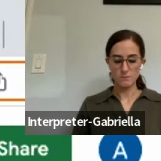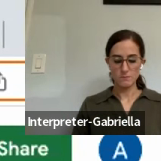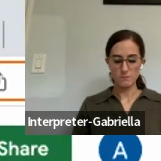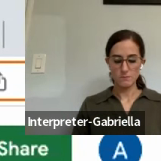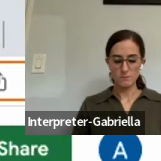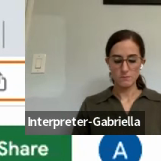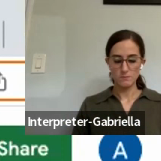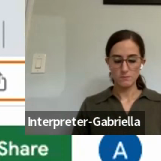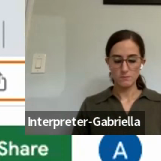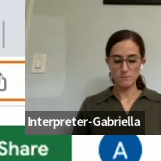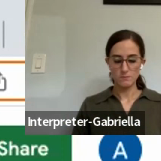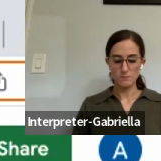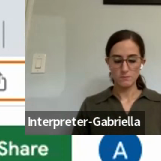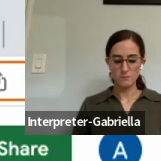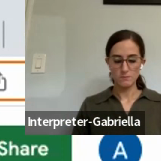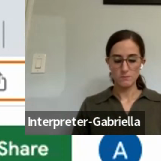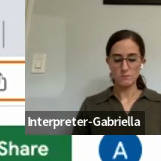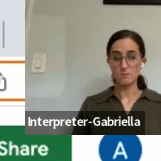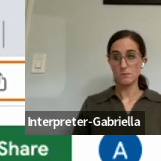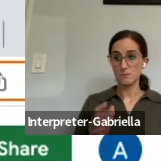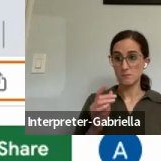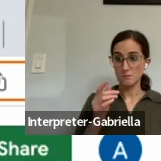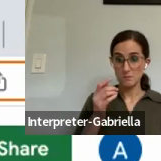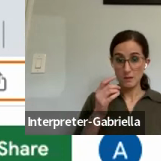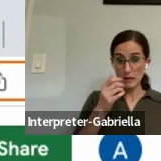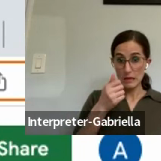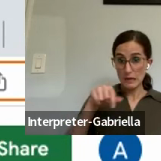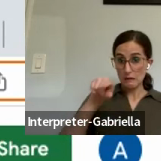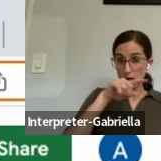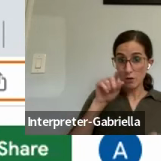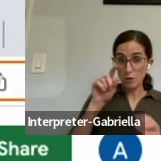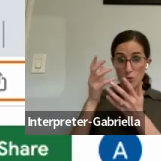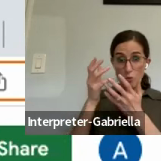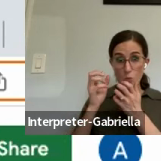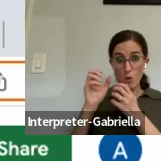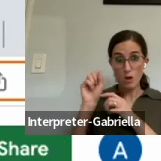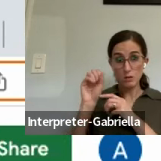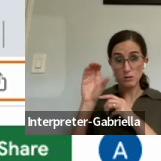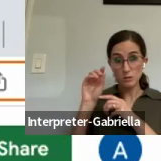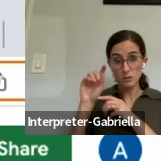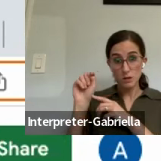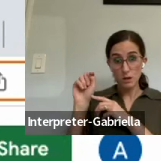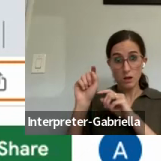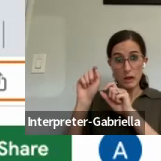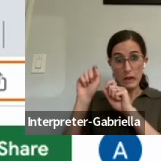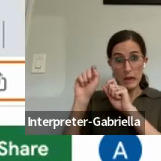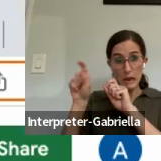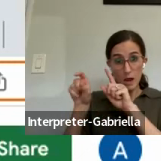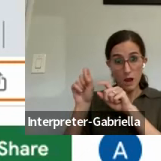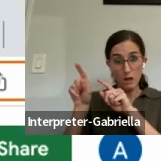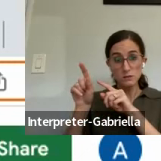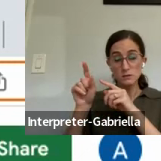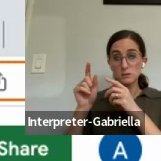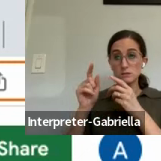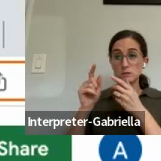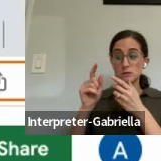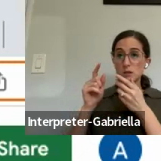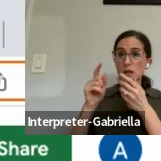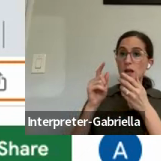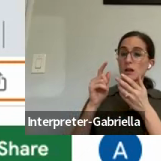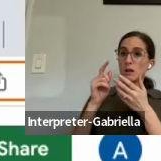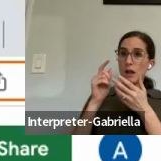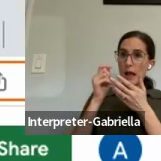And are there any questions for Scott around that idea? Any additional detail people would need in order to rank that idea?